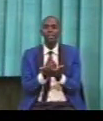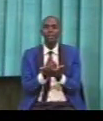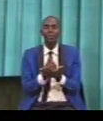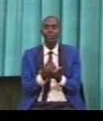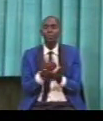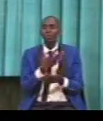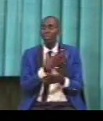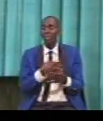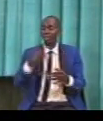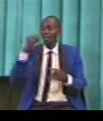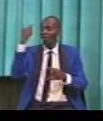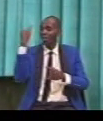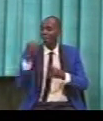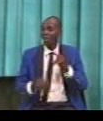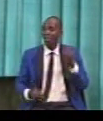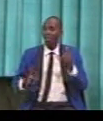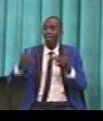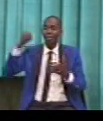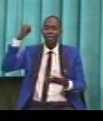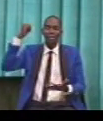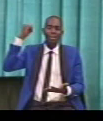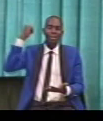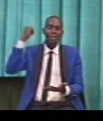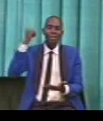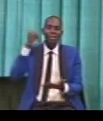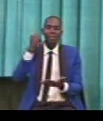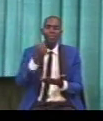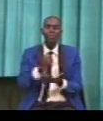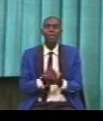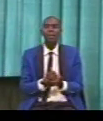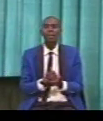And a final amen. Amen.